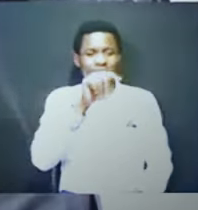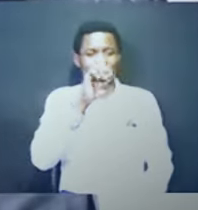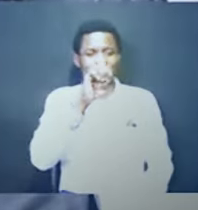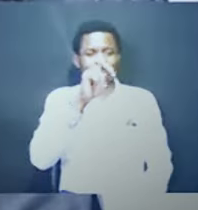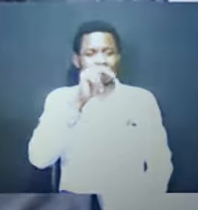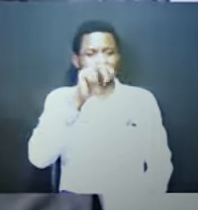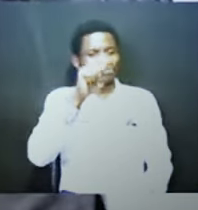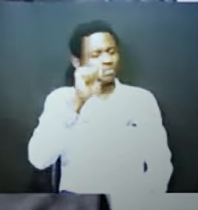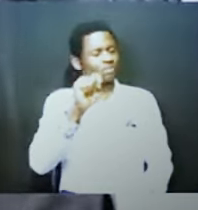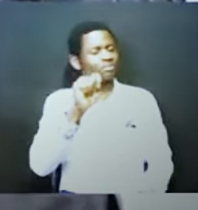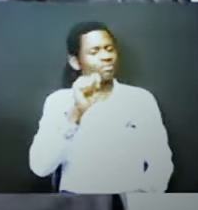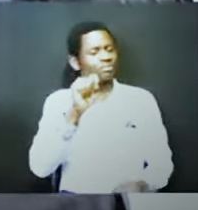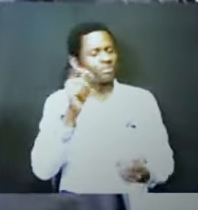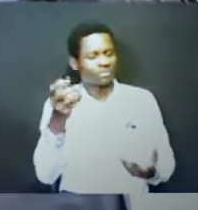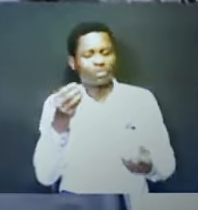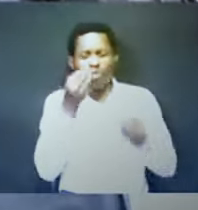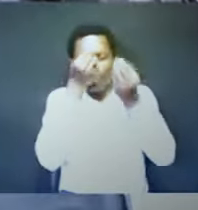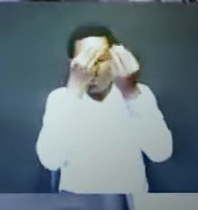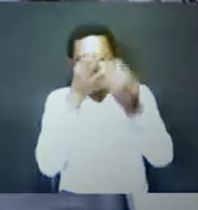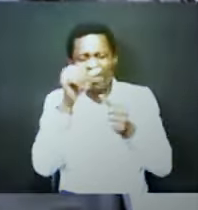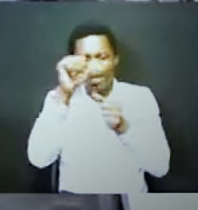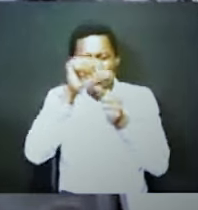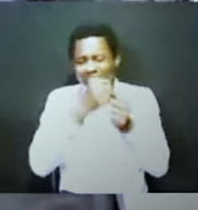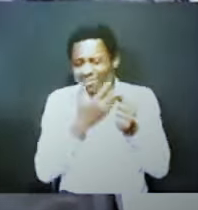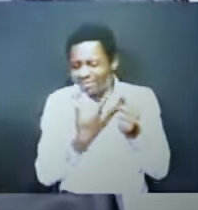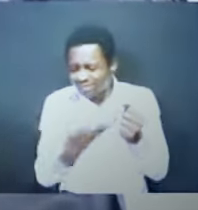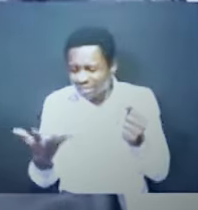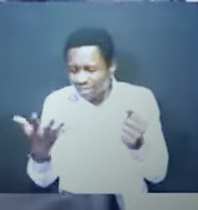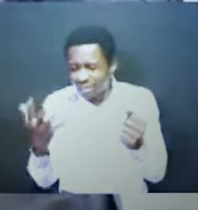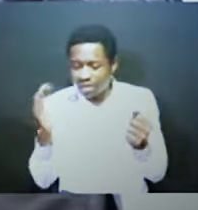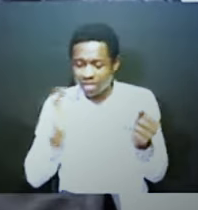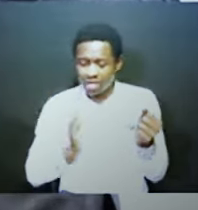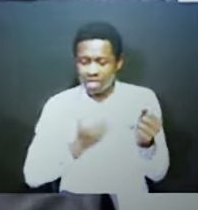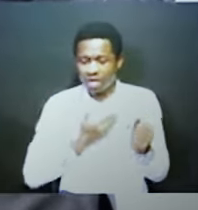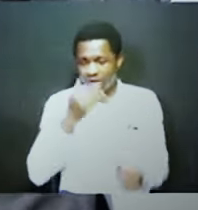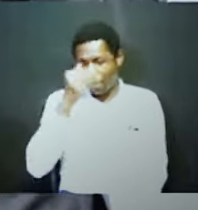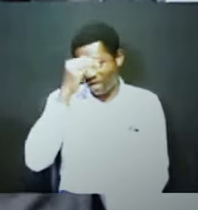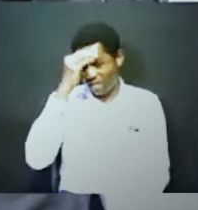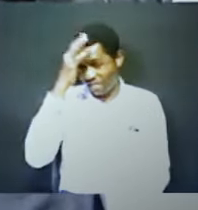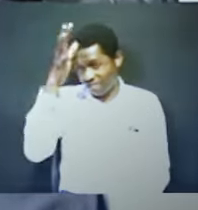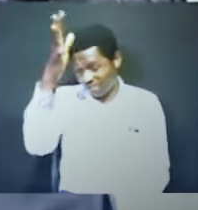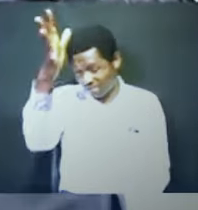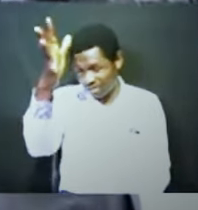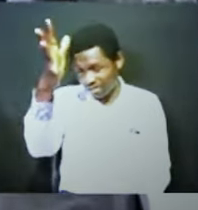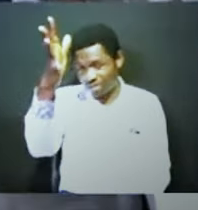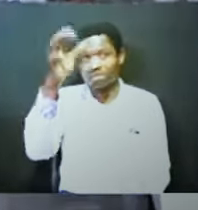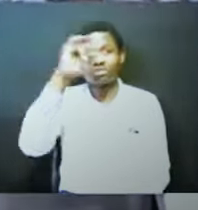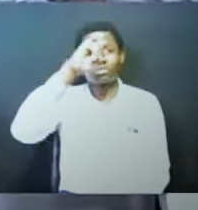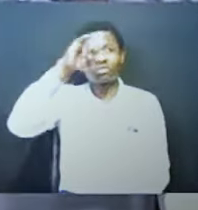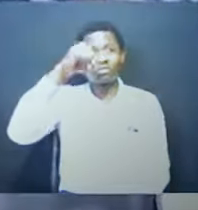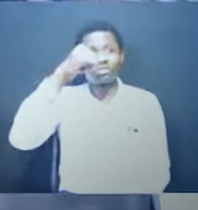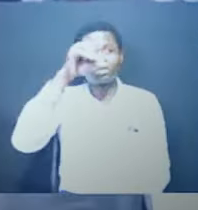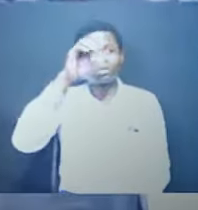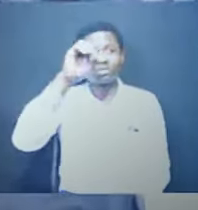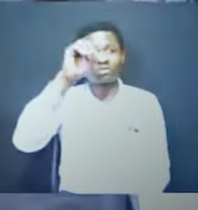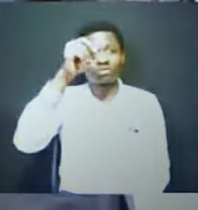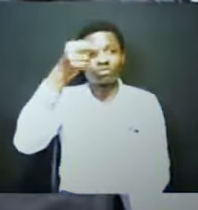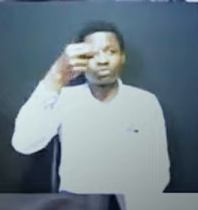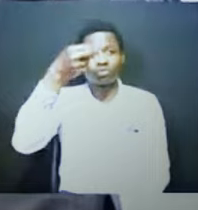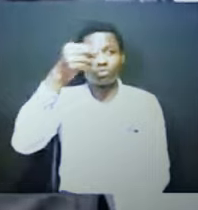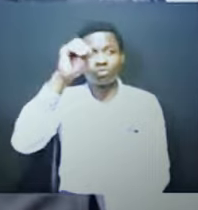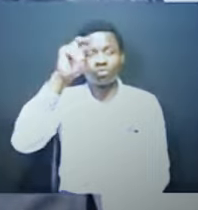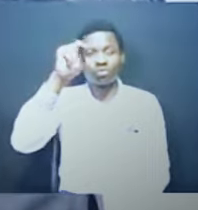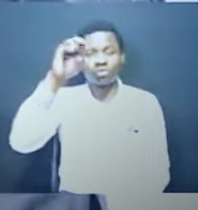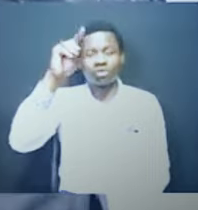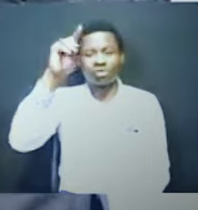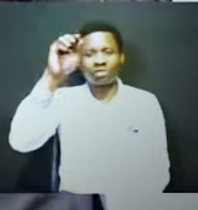have fully obeyed everything our forefather Jehonadab commanded us. We have lived